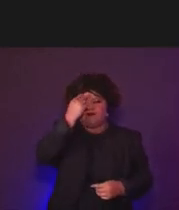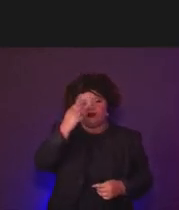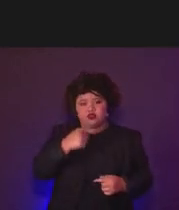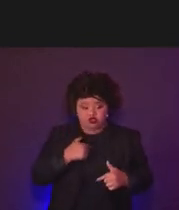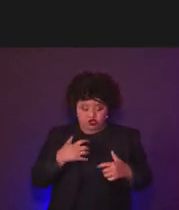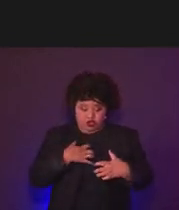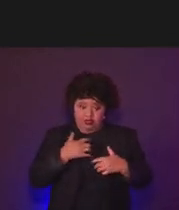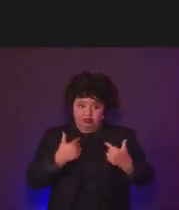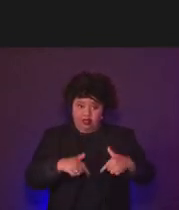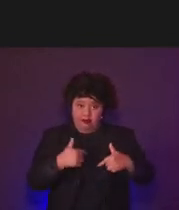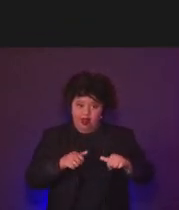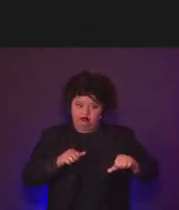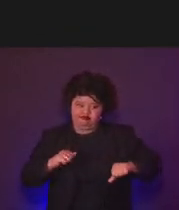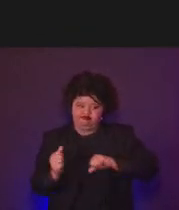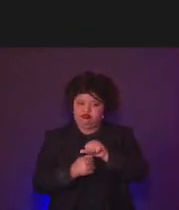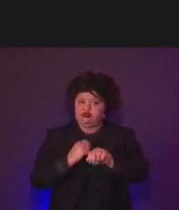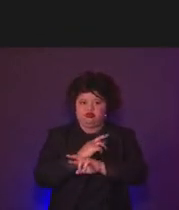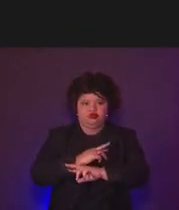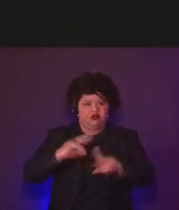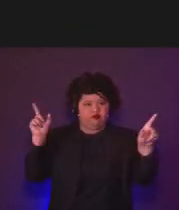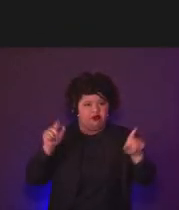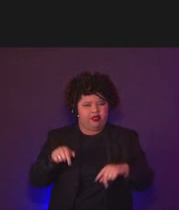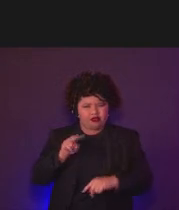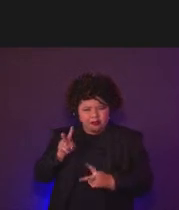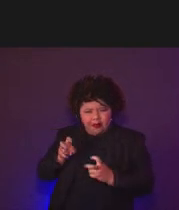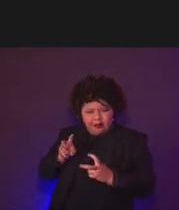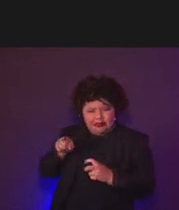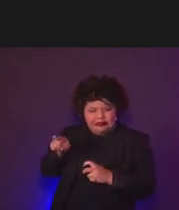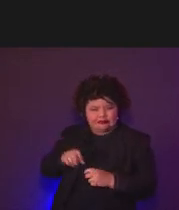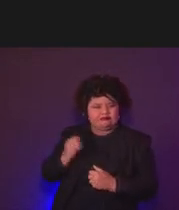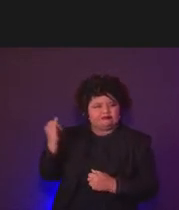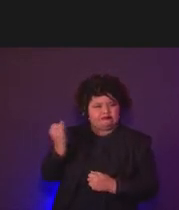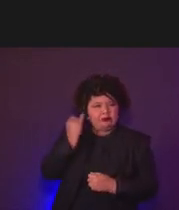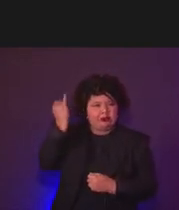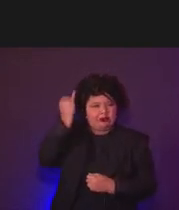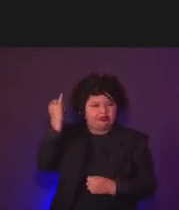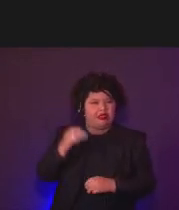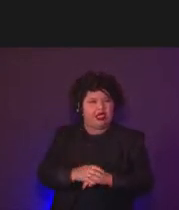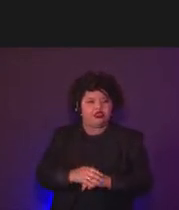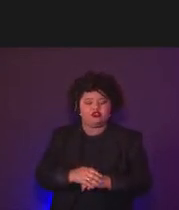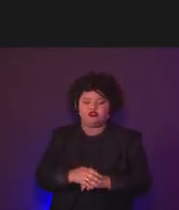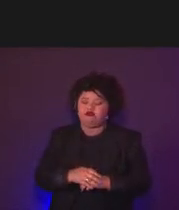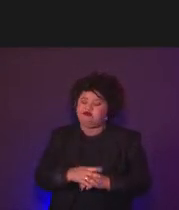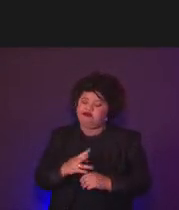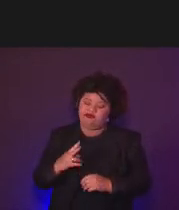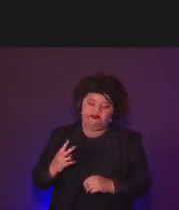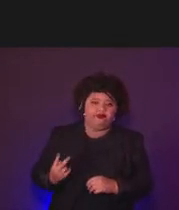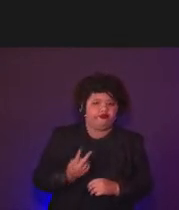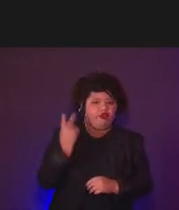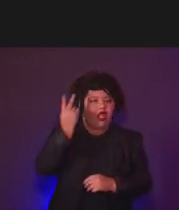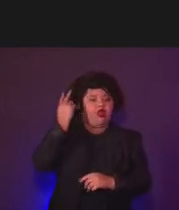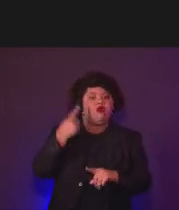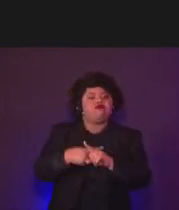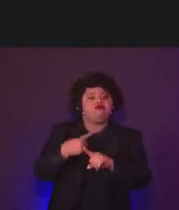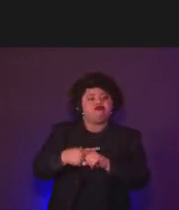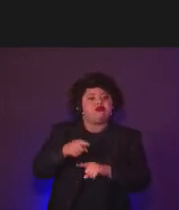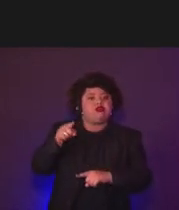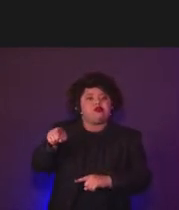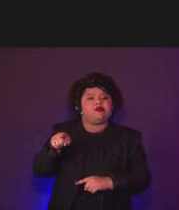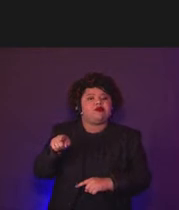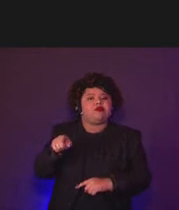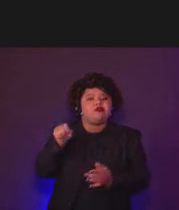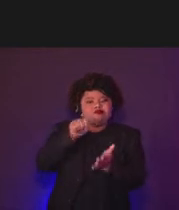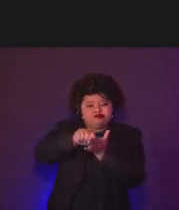vital statement. I knew it was a vital element. The day I wrote a wonderful story on a typewriter,